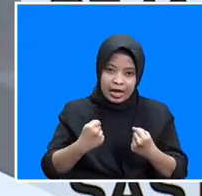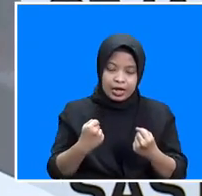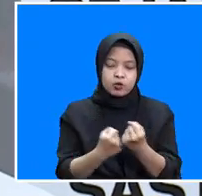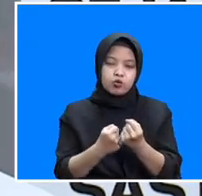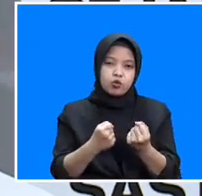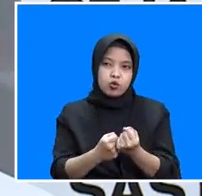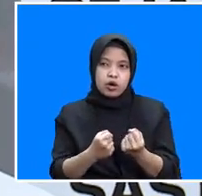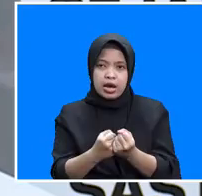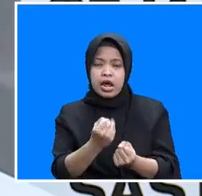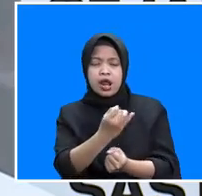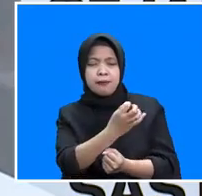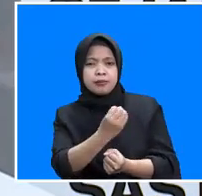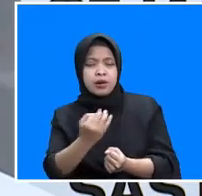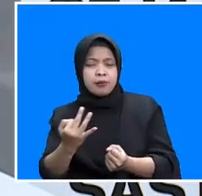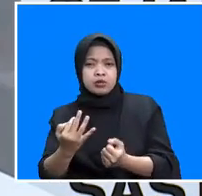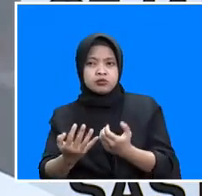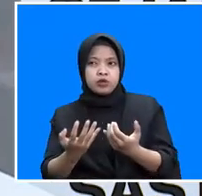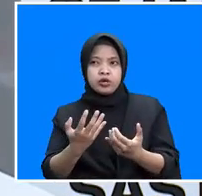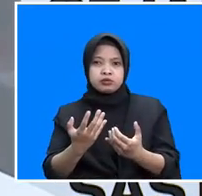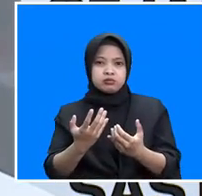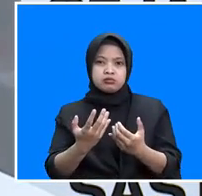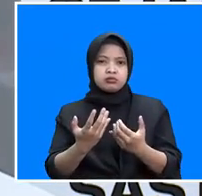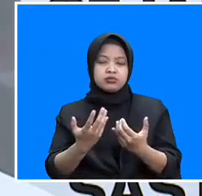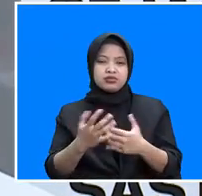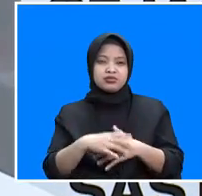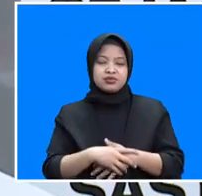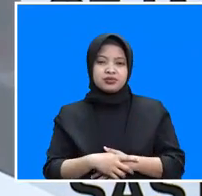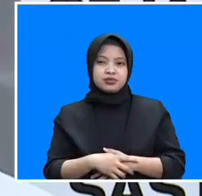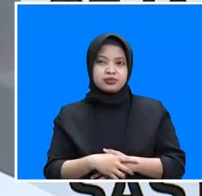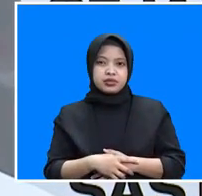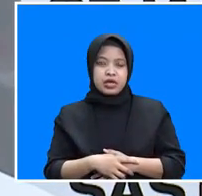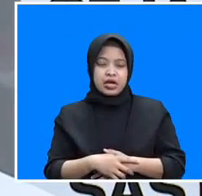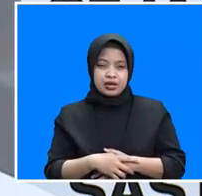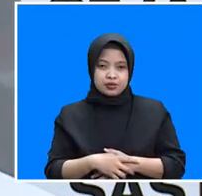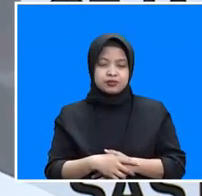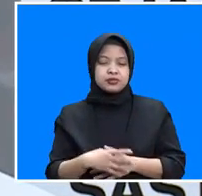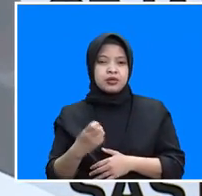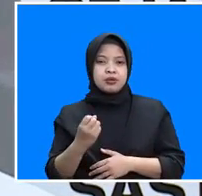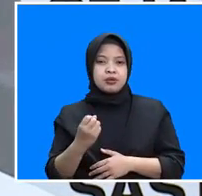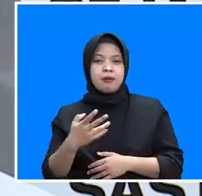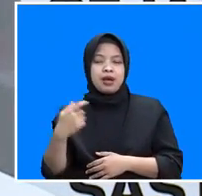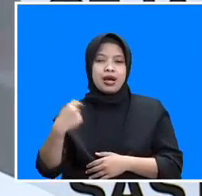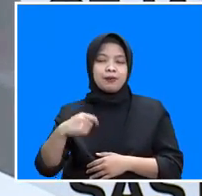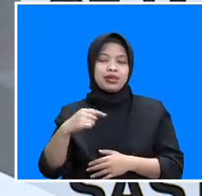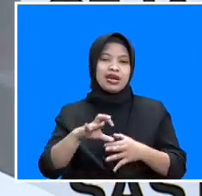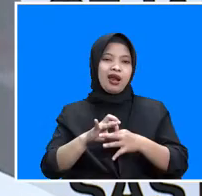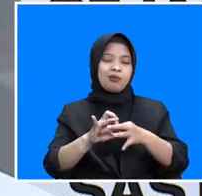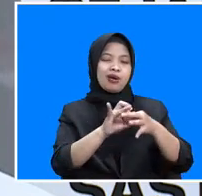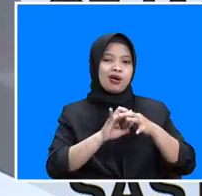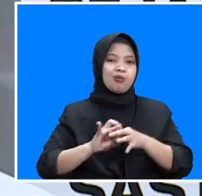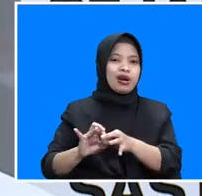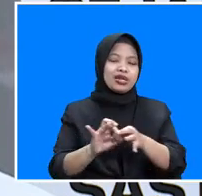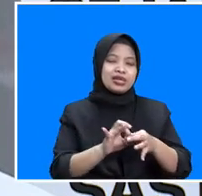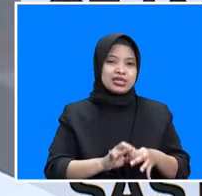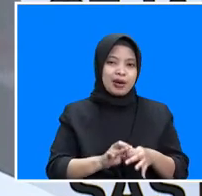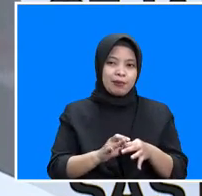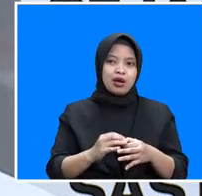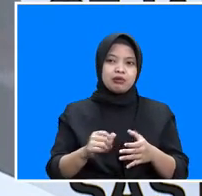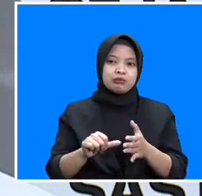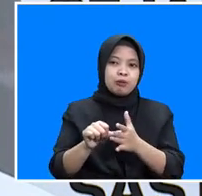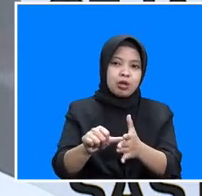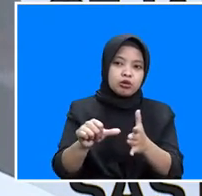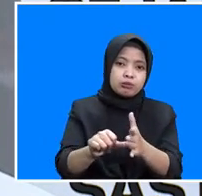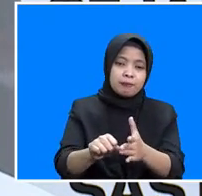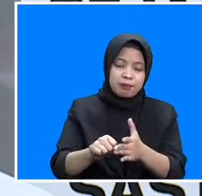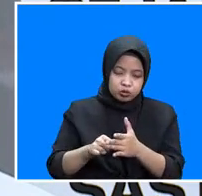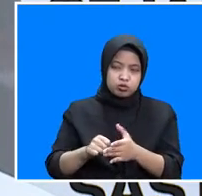lot of work with the ministry, and I know in conjunction, the ministries have been working hand in hand with the Ministry of Health on,